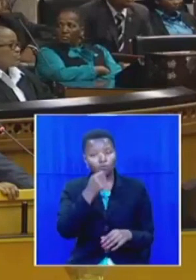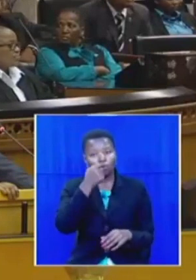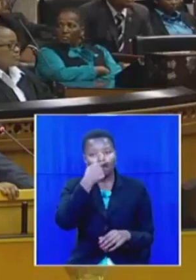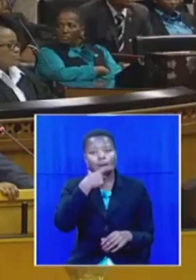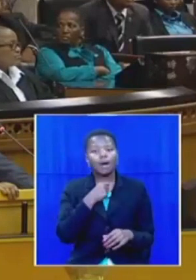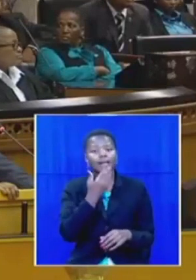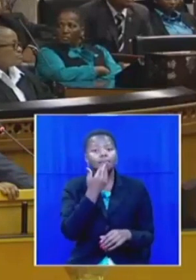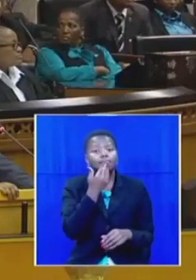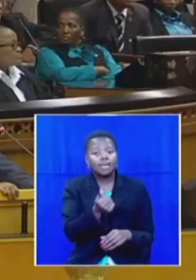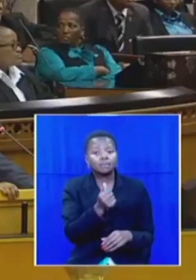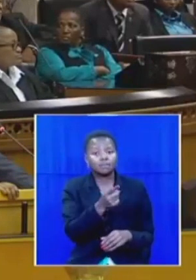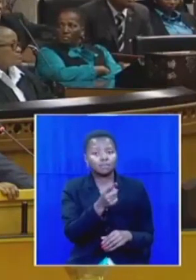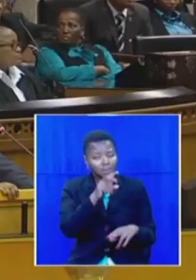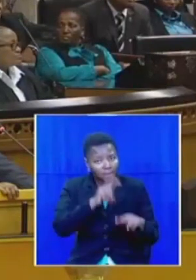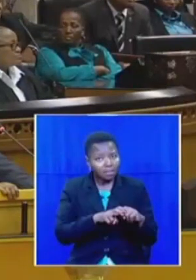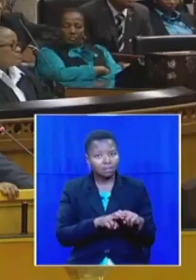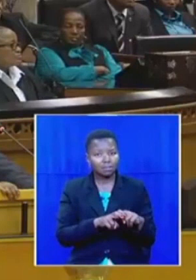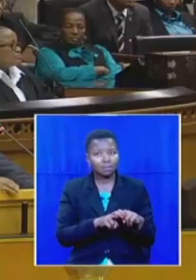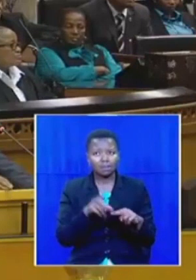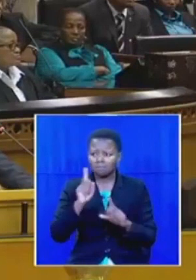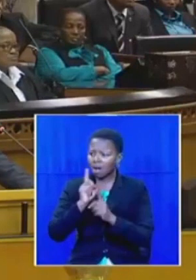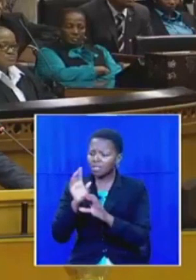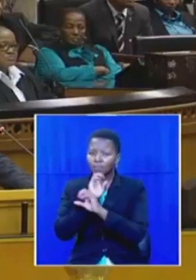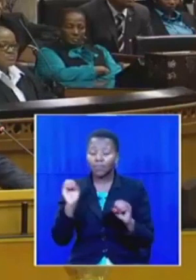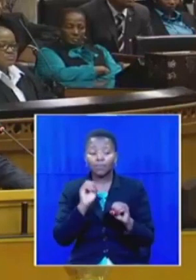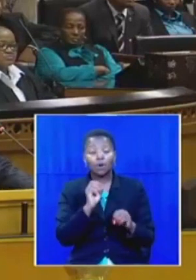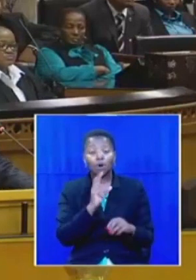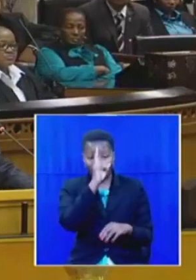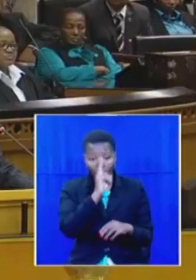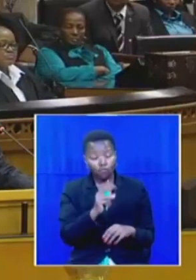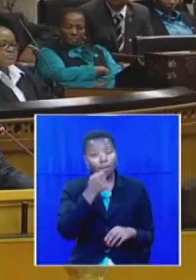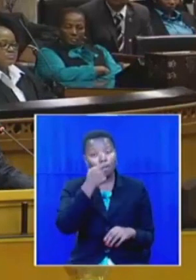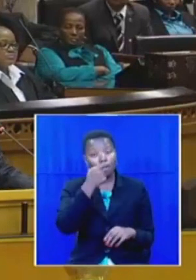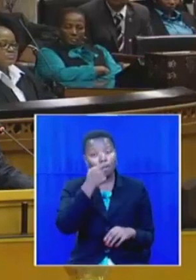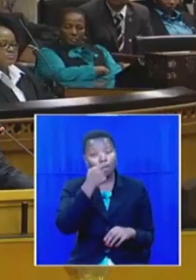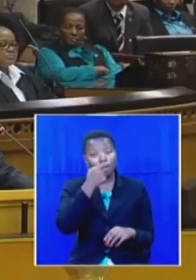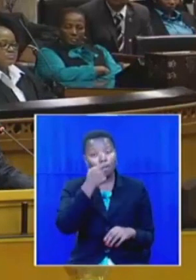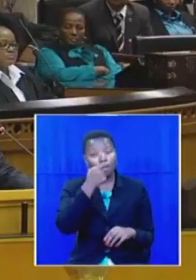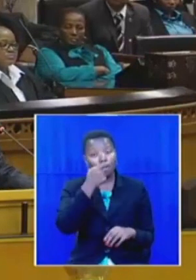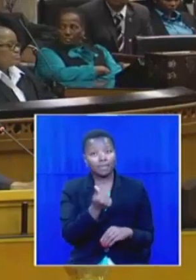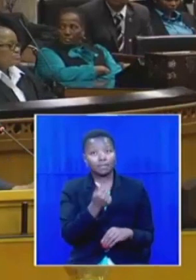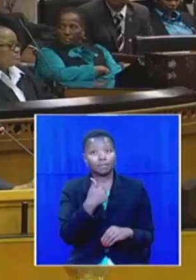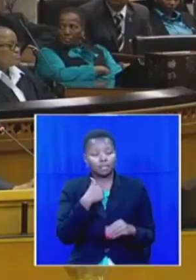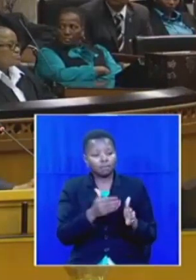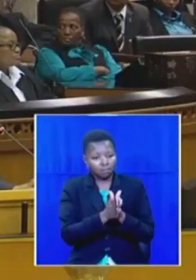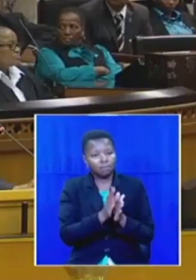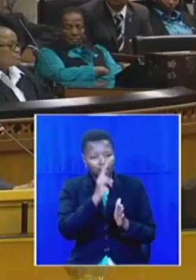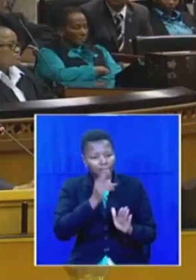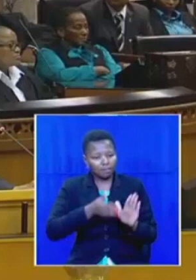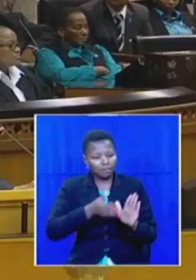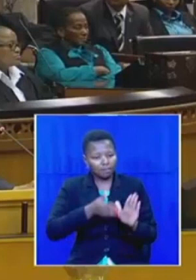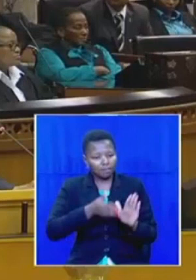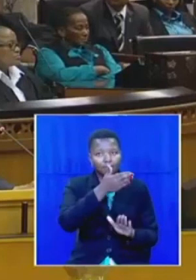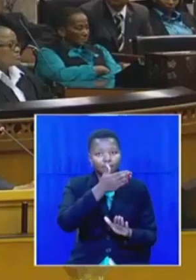the question. He's not answering. Honorable Maimane. I will really have to ask you to leave the